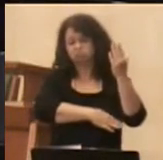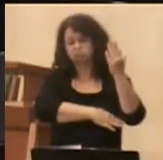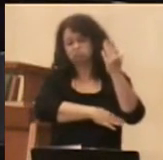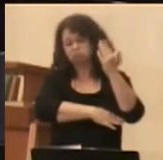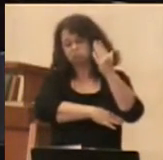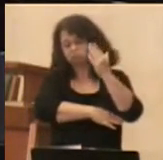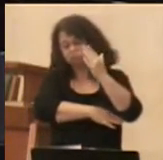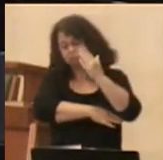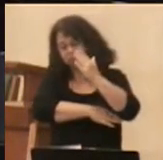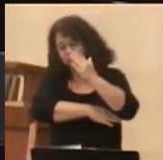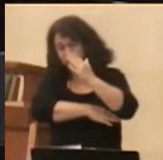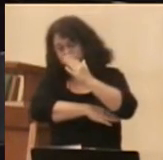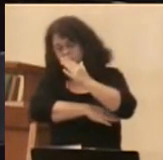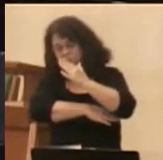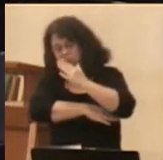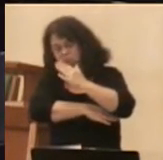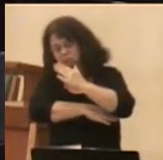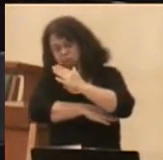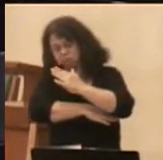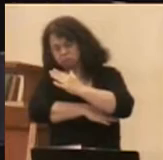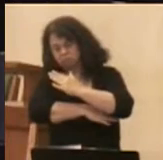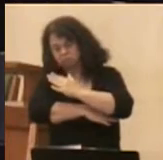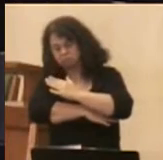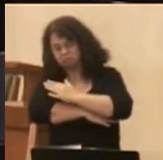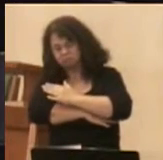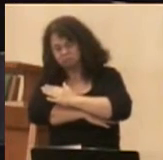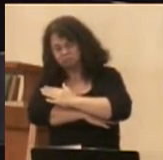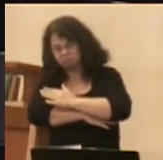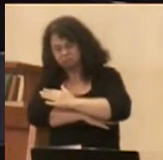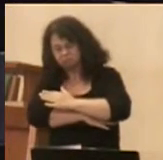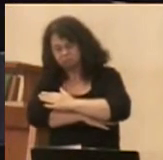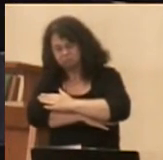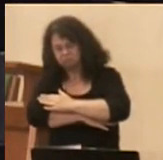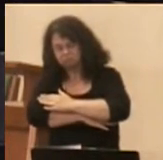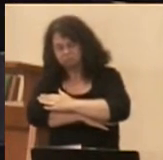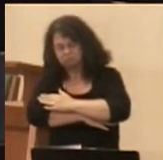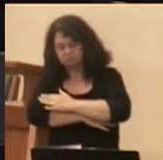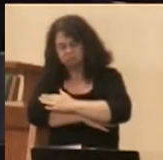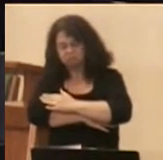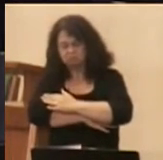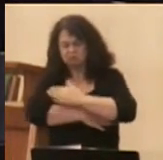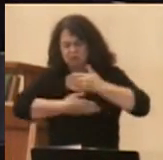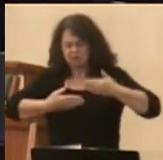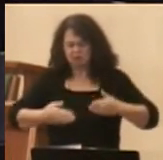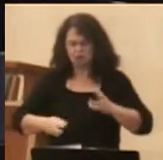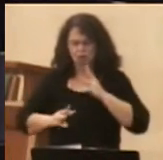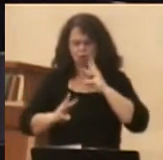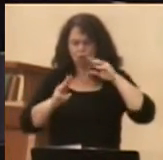gone, at the river I stand.